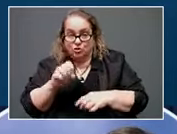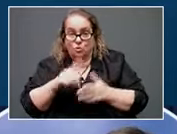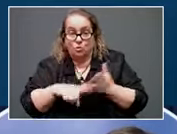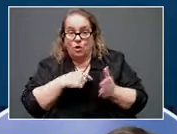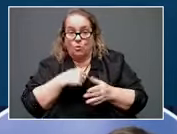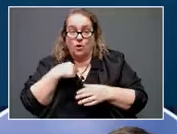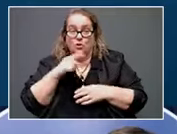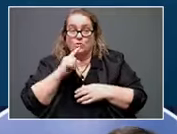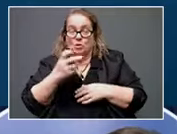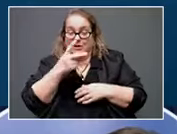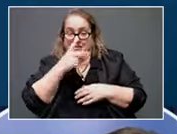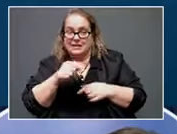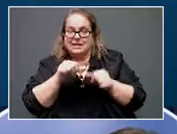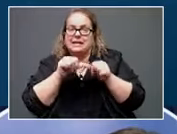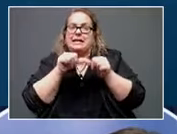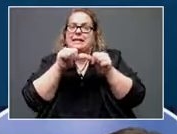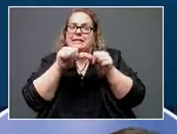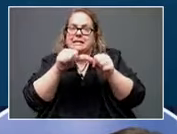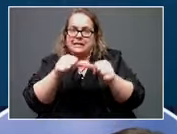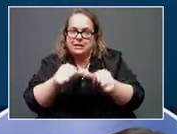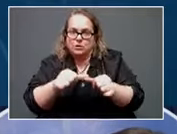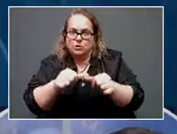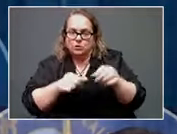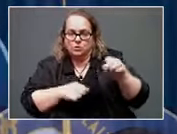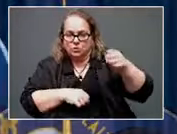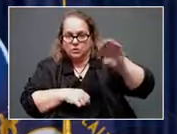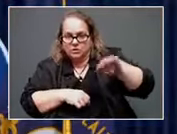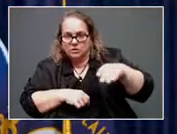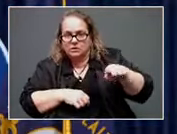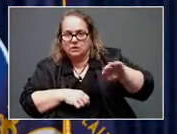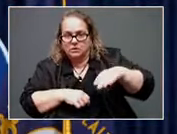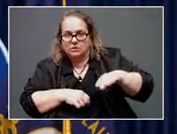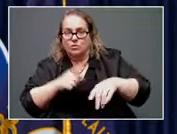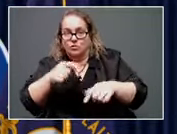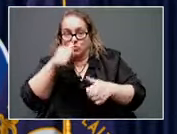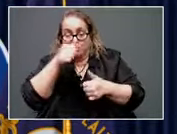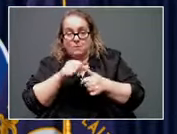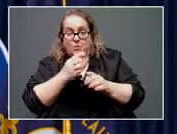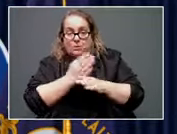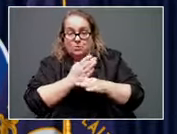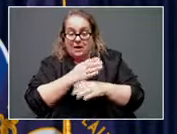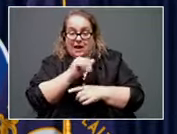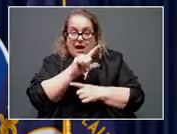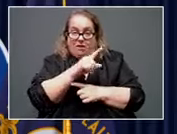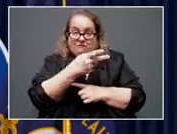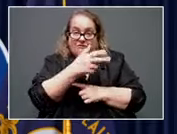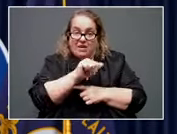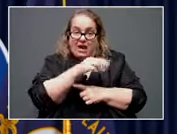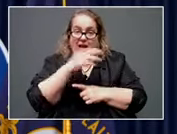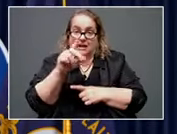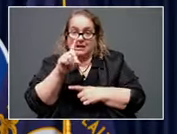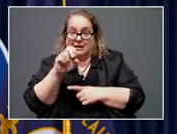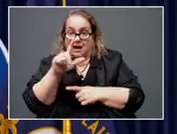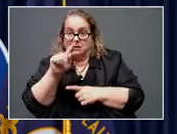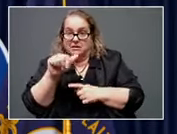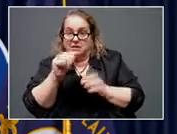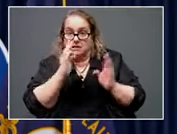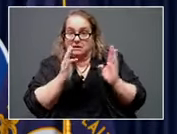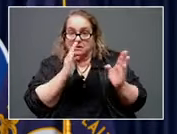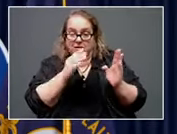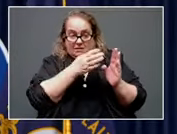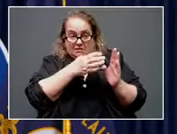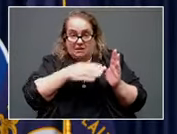this continue to fall. Remember, between Alpha and Delta, we had a really good summer, right?